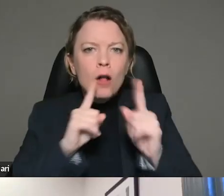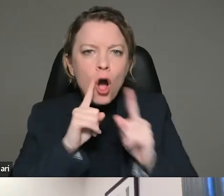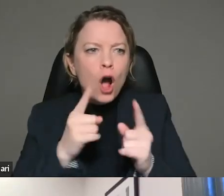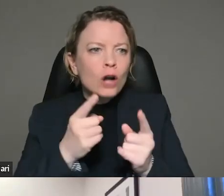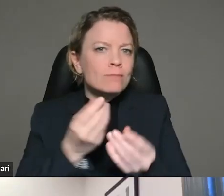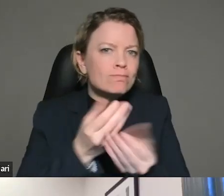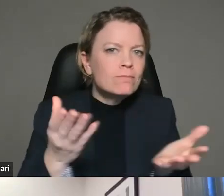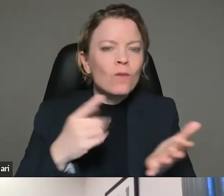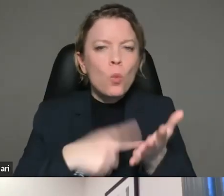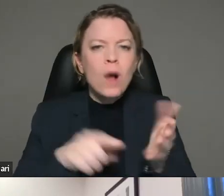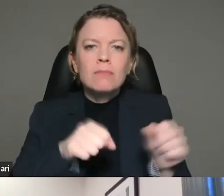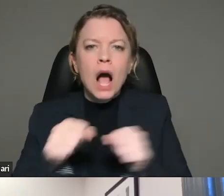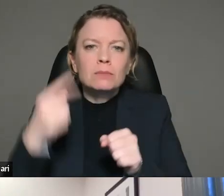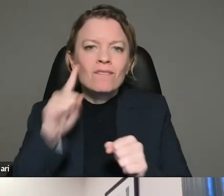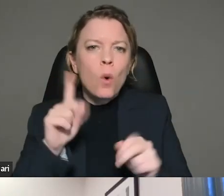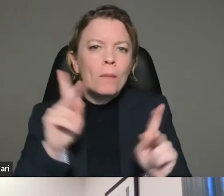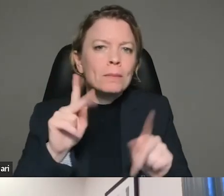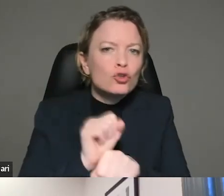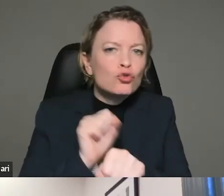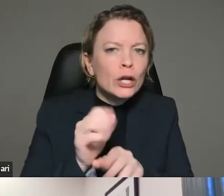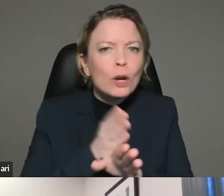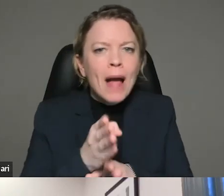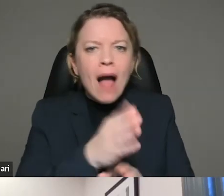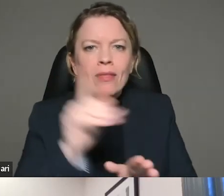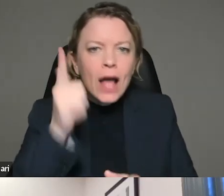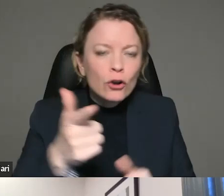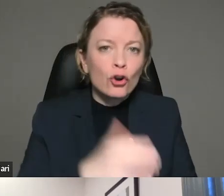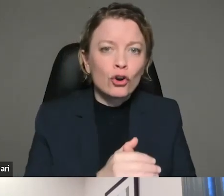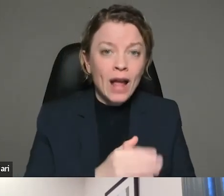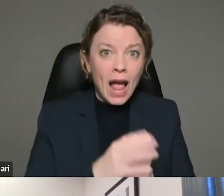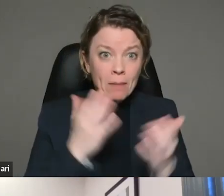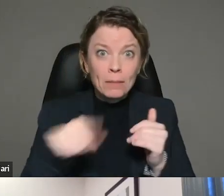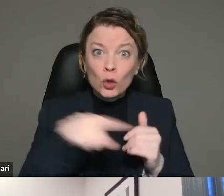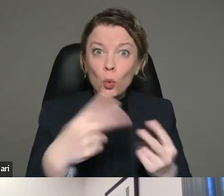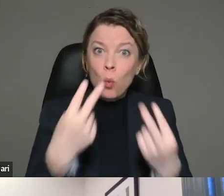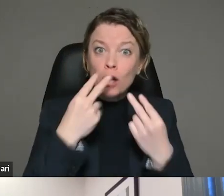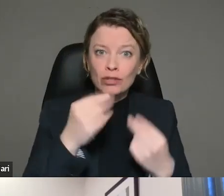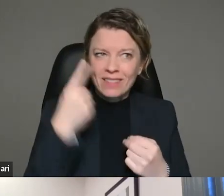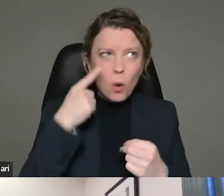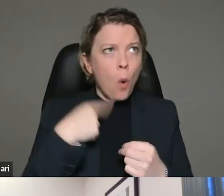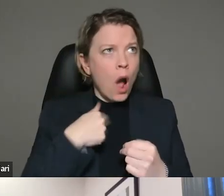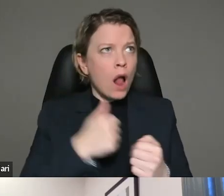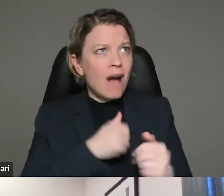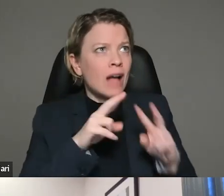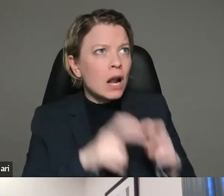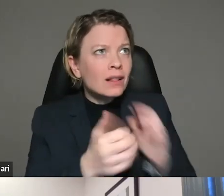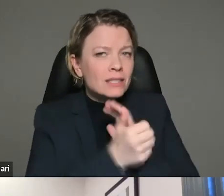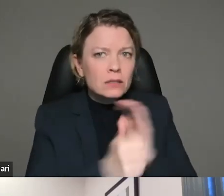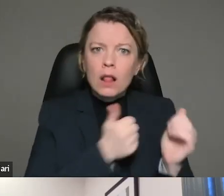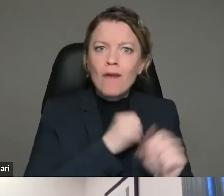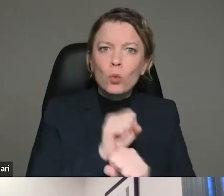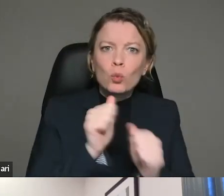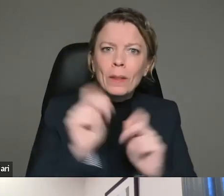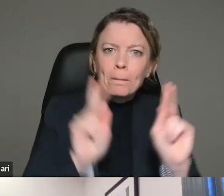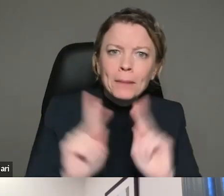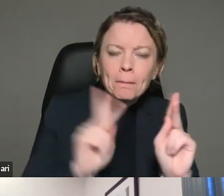If any of this resonates with you, where you're sort of thinking to yourself around, hey, I have analytical skills, I love working with people, I love this concept of being